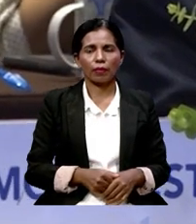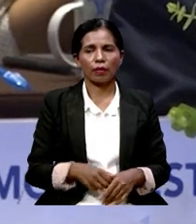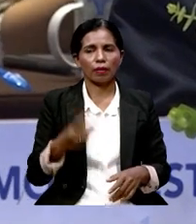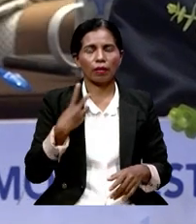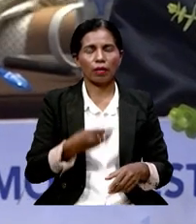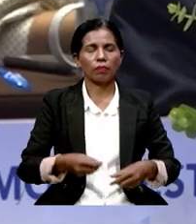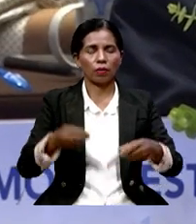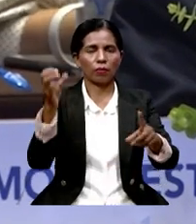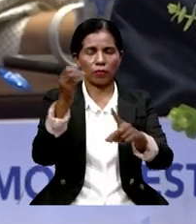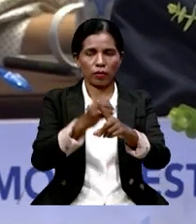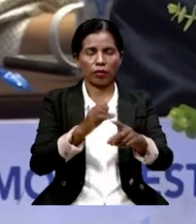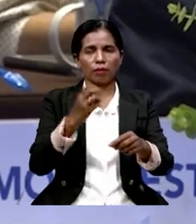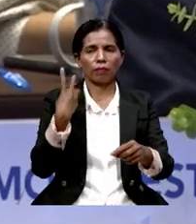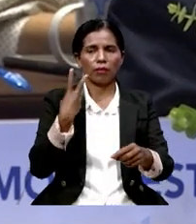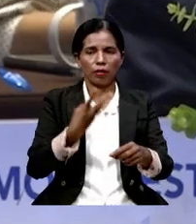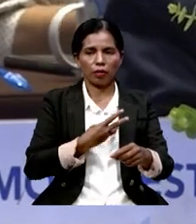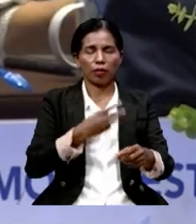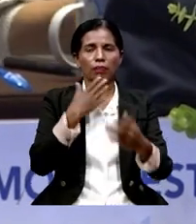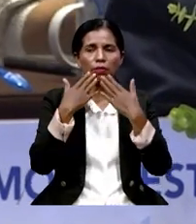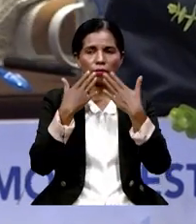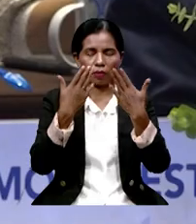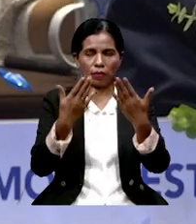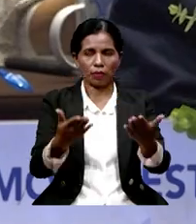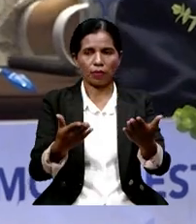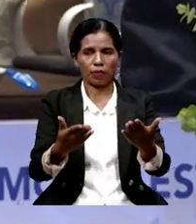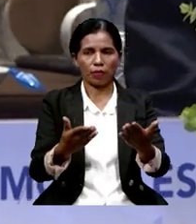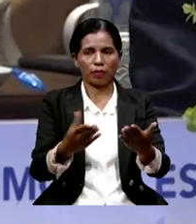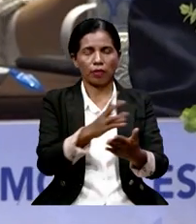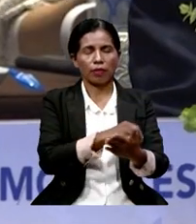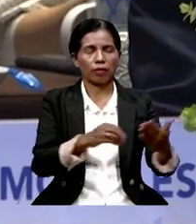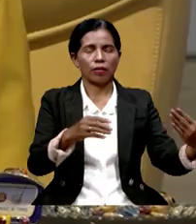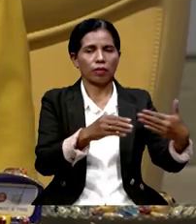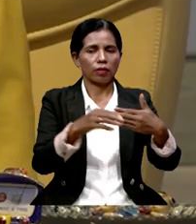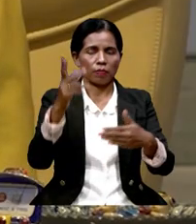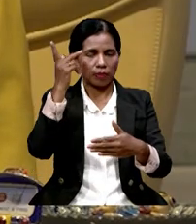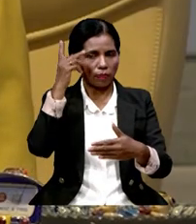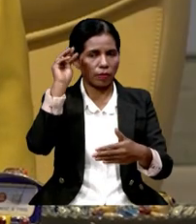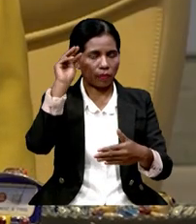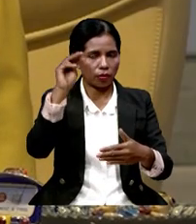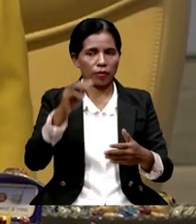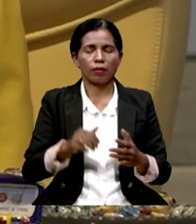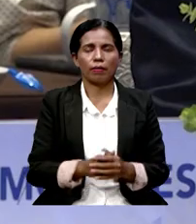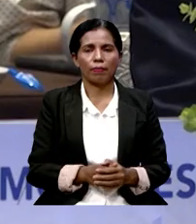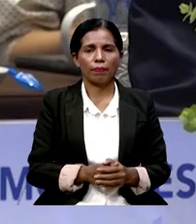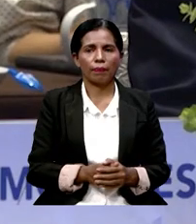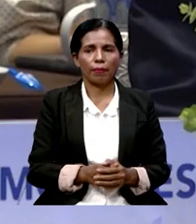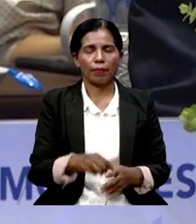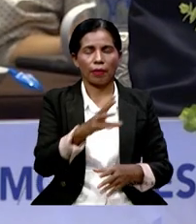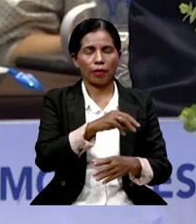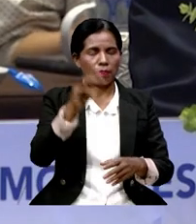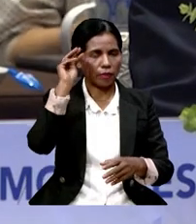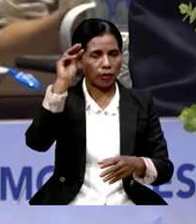opportunity to thank His Excellency the Deputy Prime Minister and Minister of